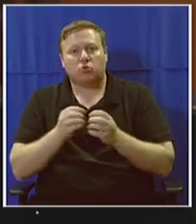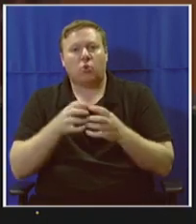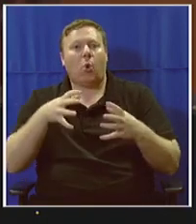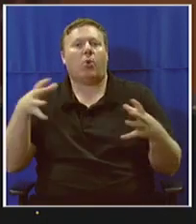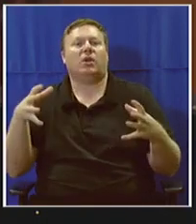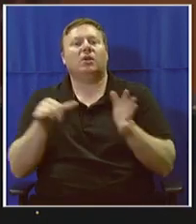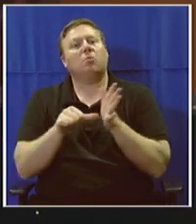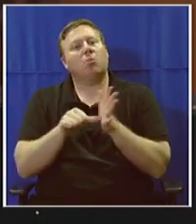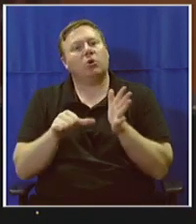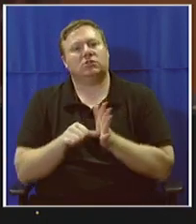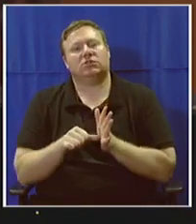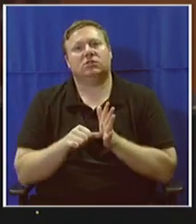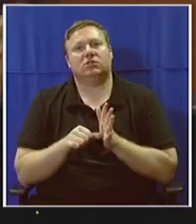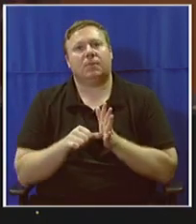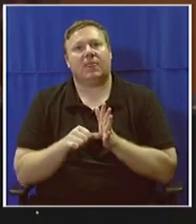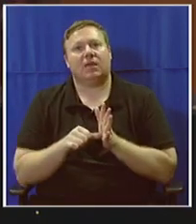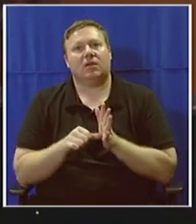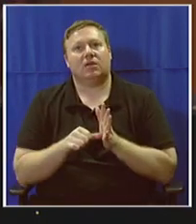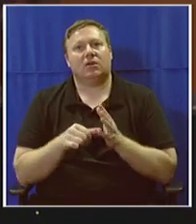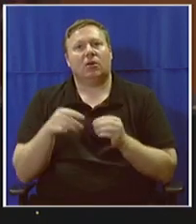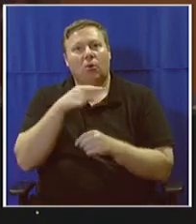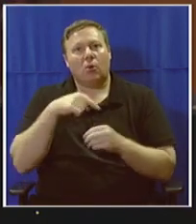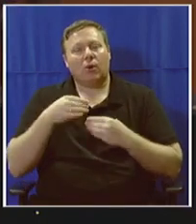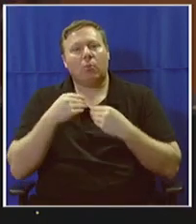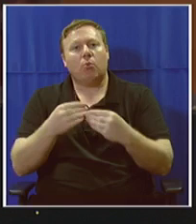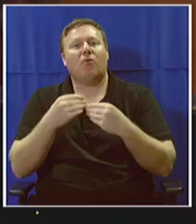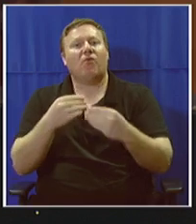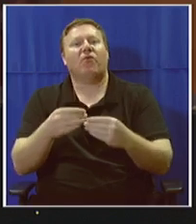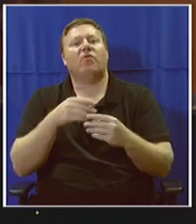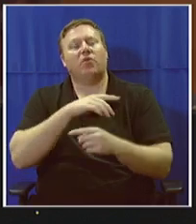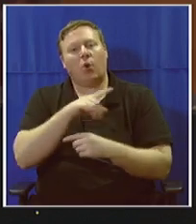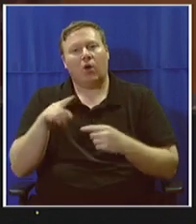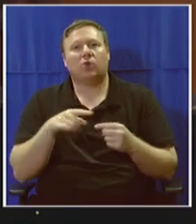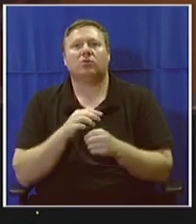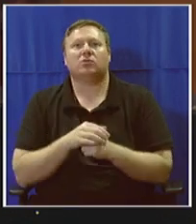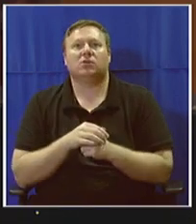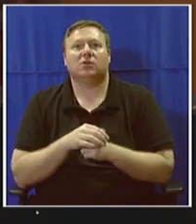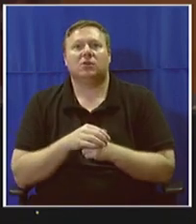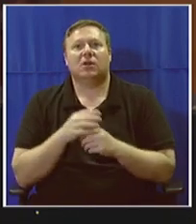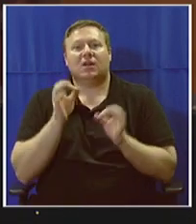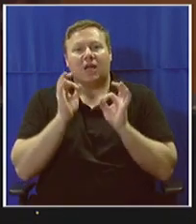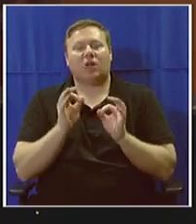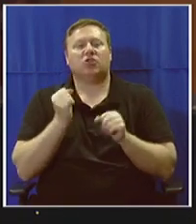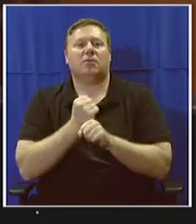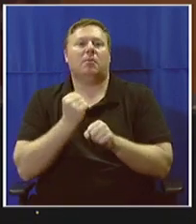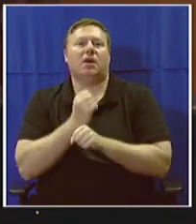important, therefore, that as we move and we go around, we make sure that we actually make sure that